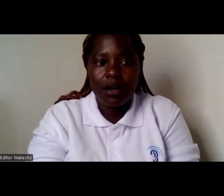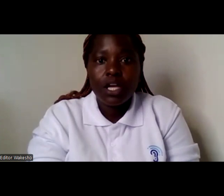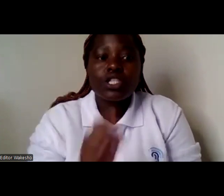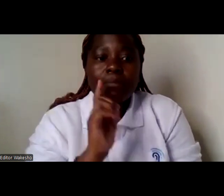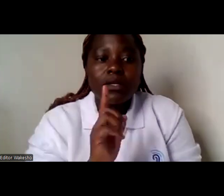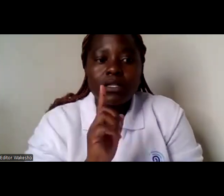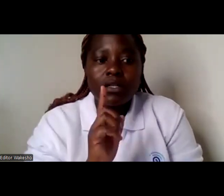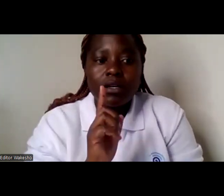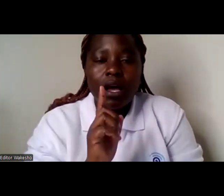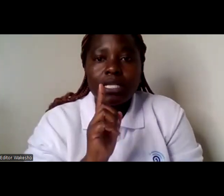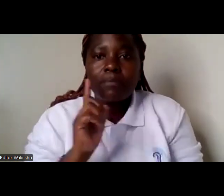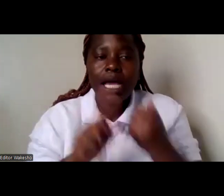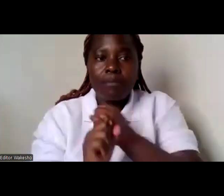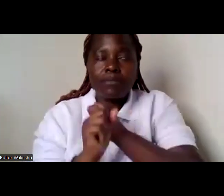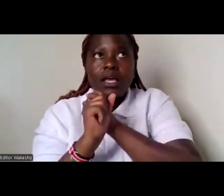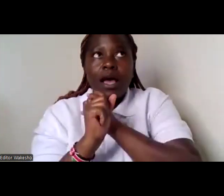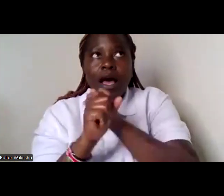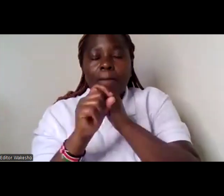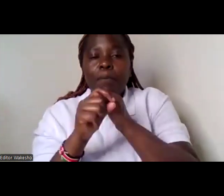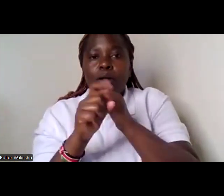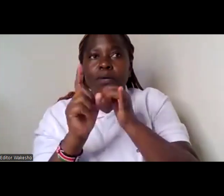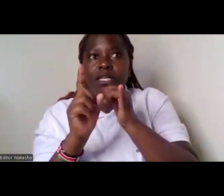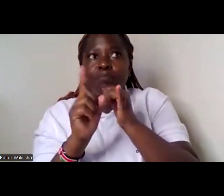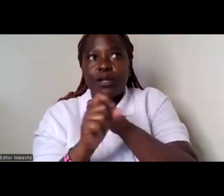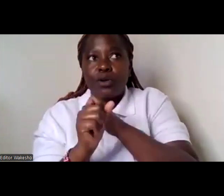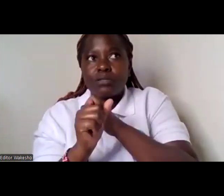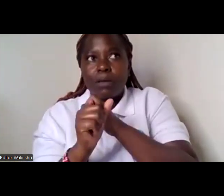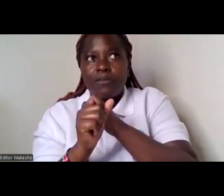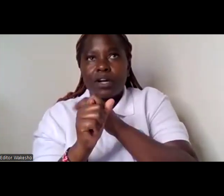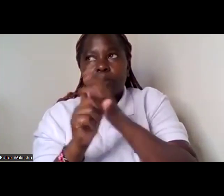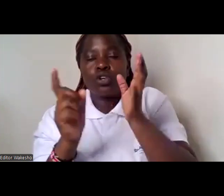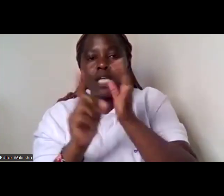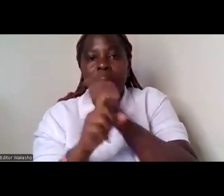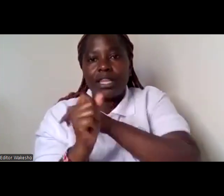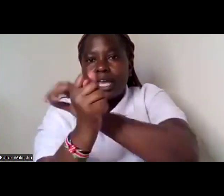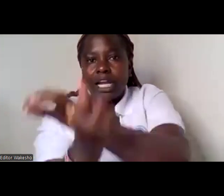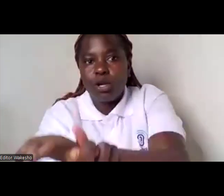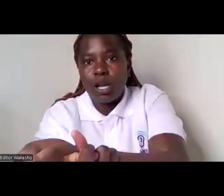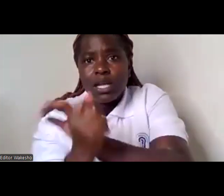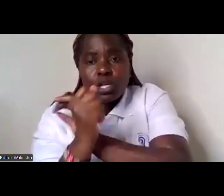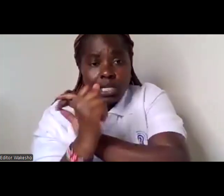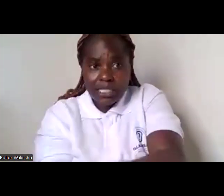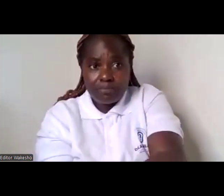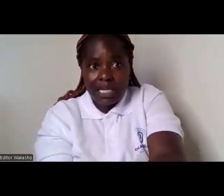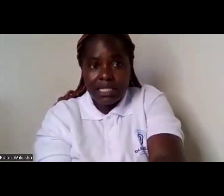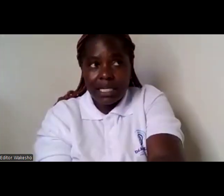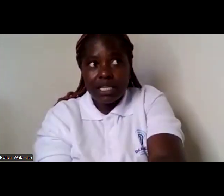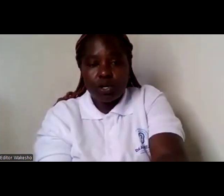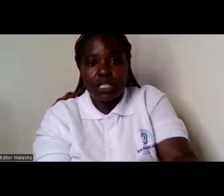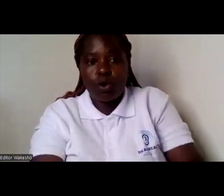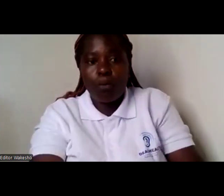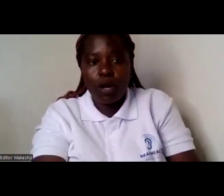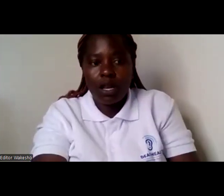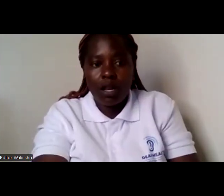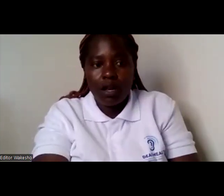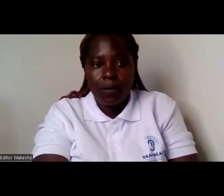So just repeat the question. Sometimes people miss periods. Maybe, for example, you don't have the irregular one. So does it mean it's sickness or